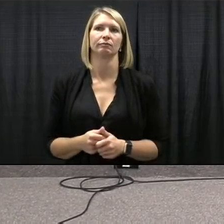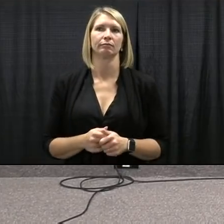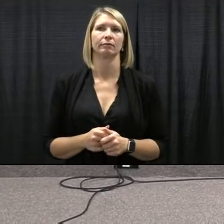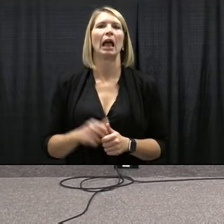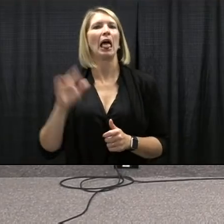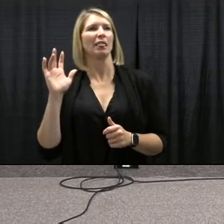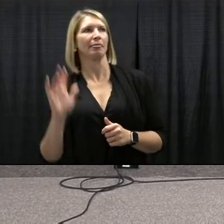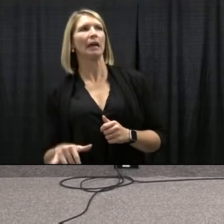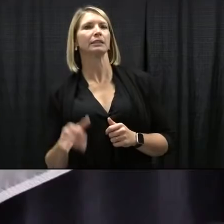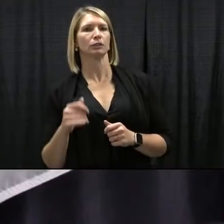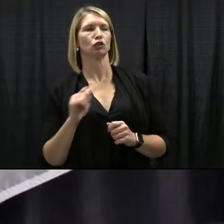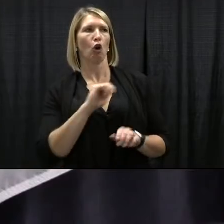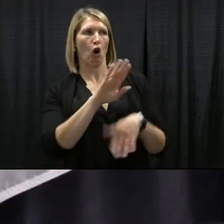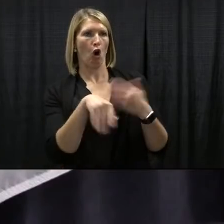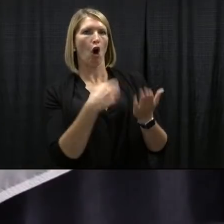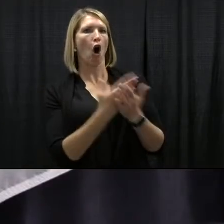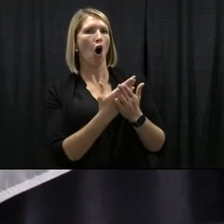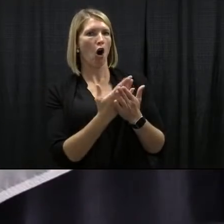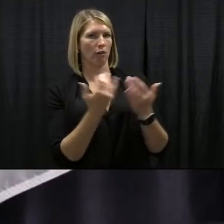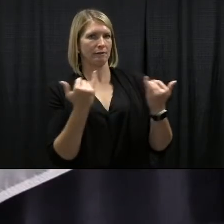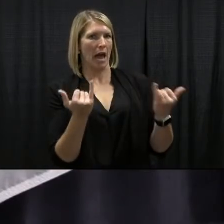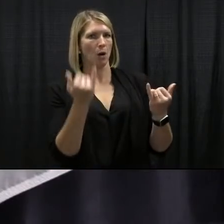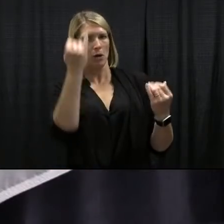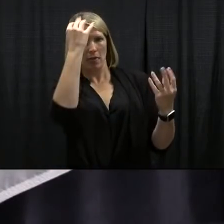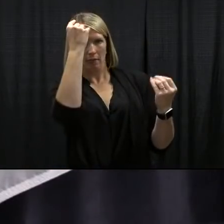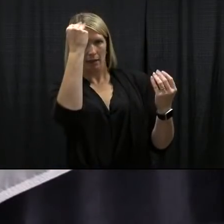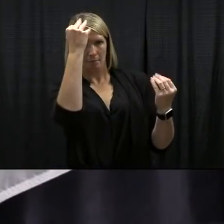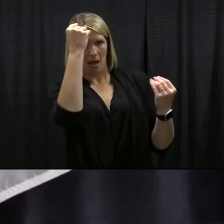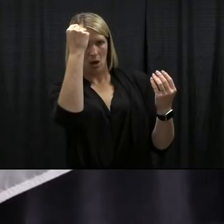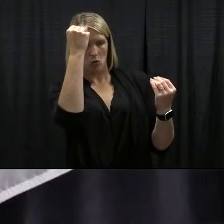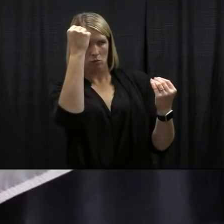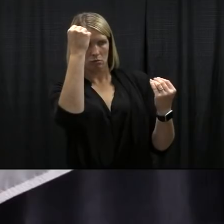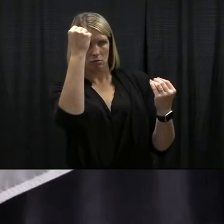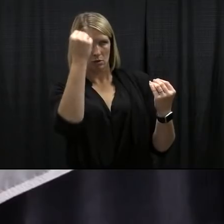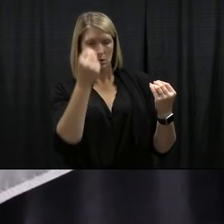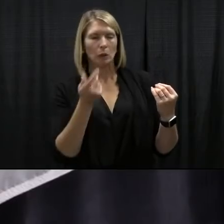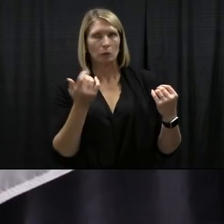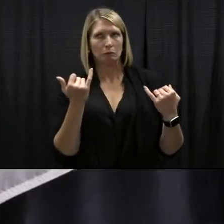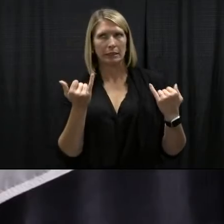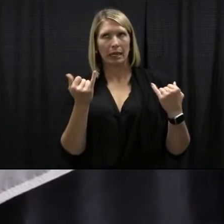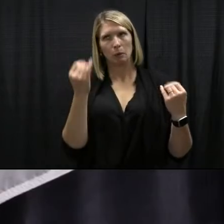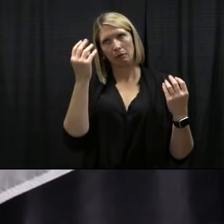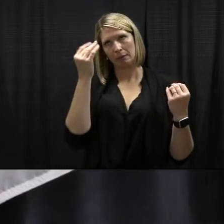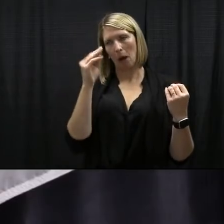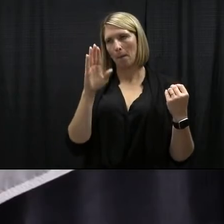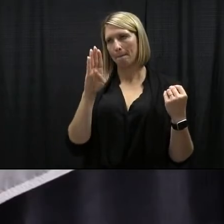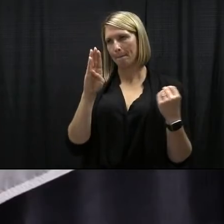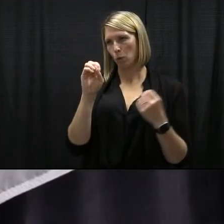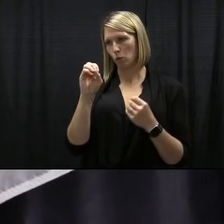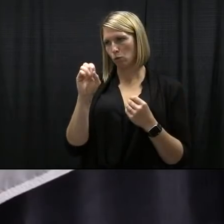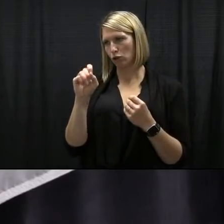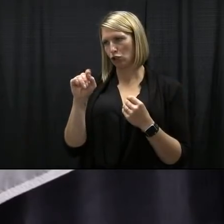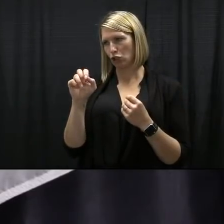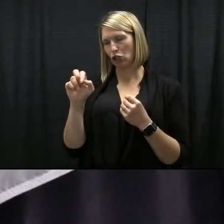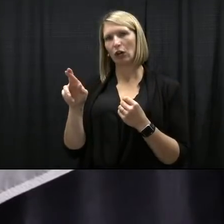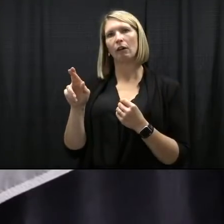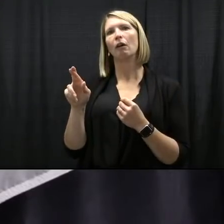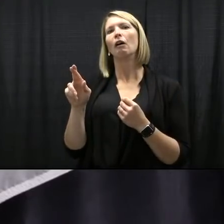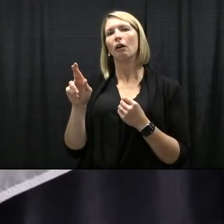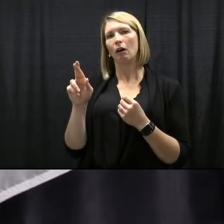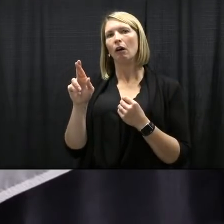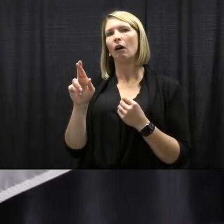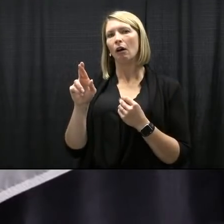everybody is looking towards in terms of boosters and how that interplays with the overall vaccination rates. Certainly we're expecting to